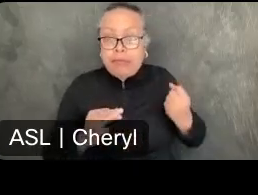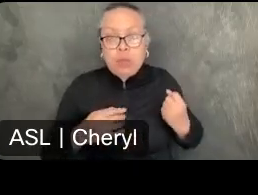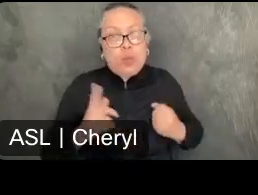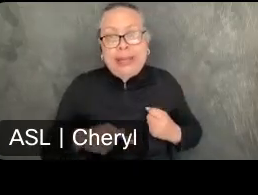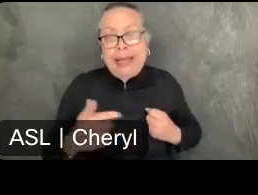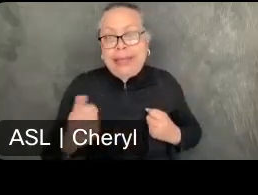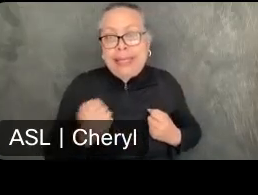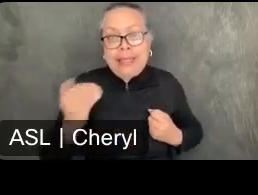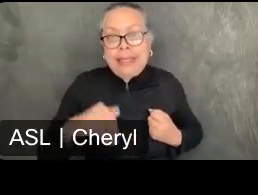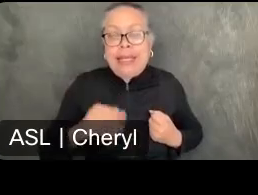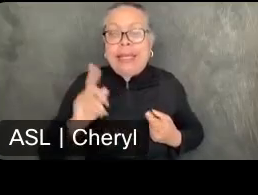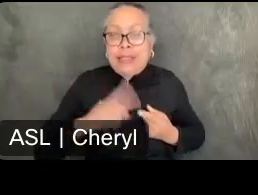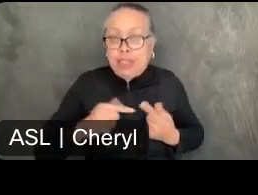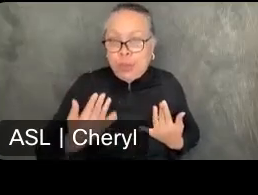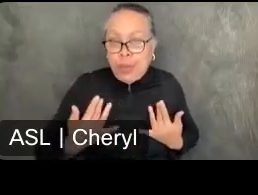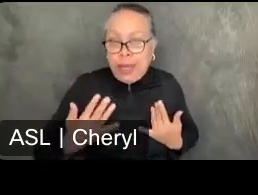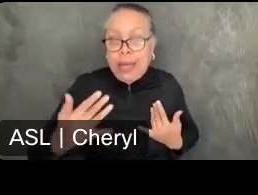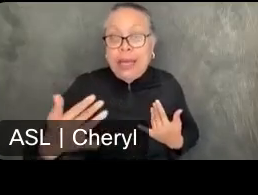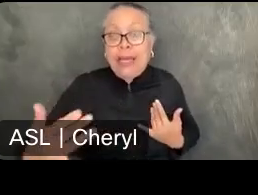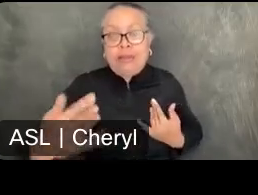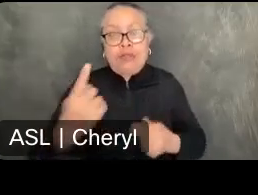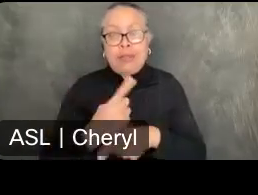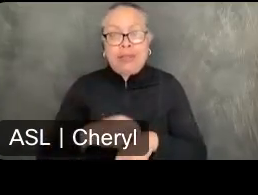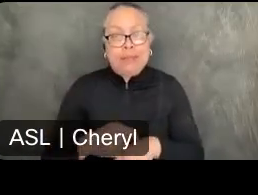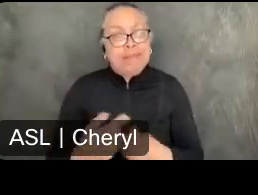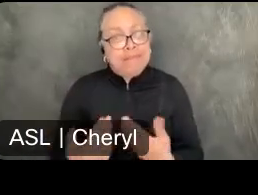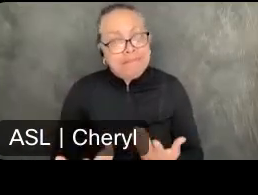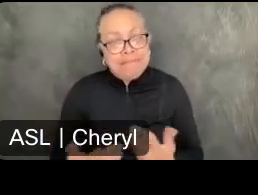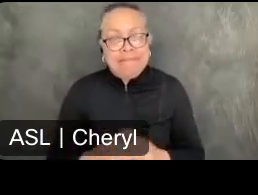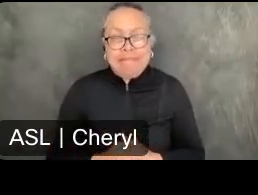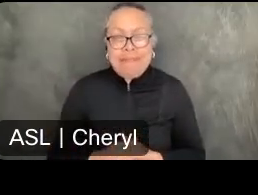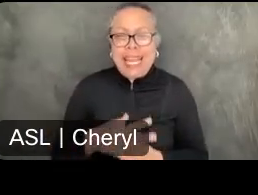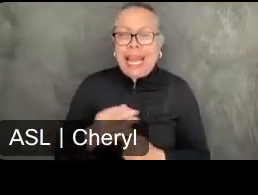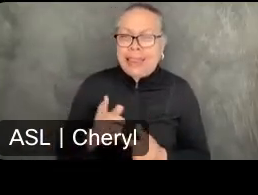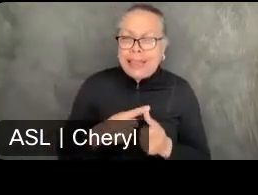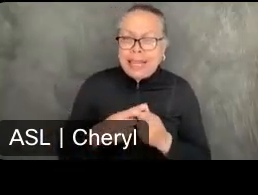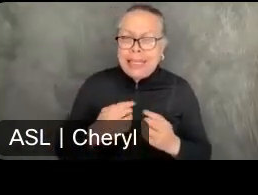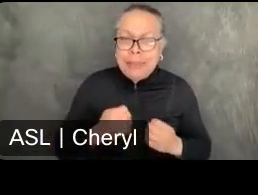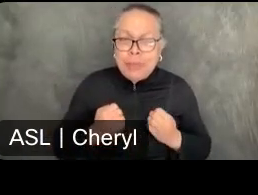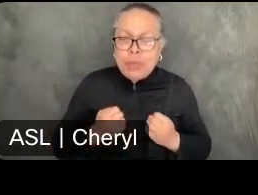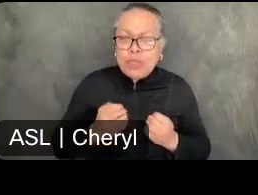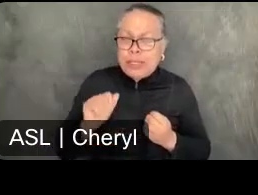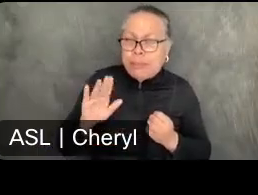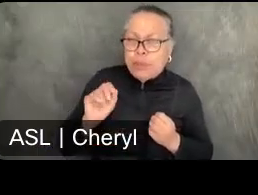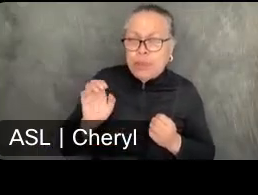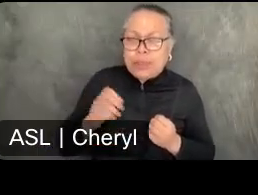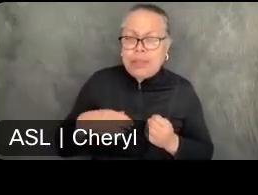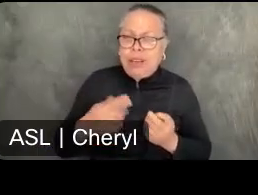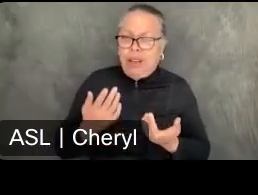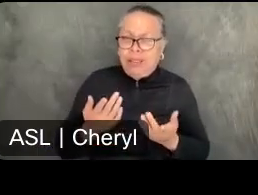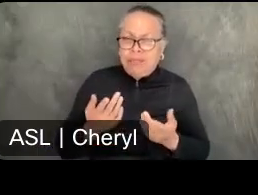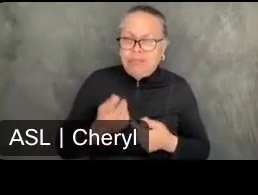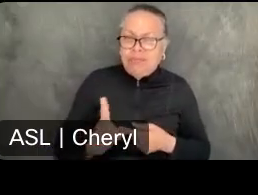and then emotionally abusing a survivor and insulting them for taking medication. Again,